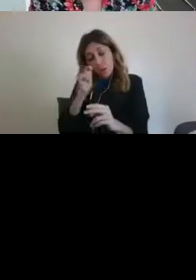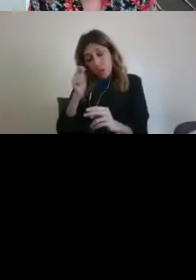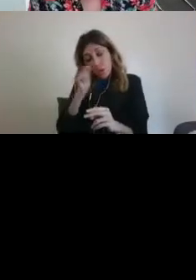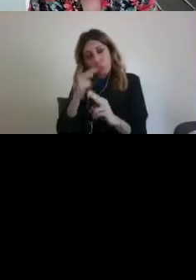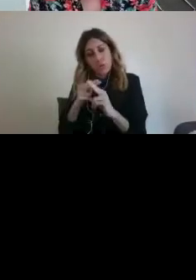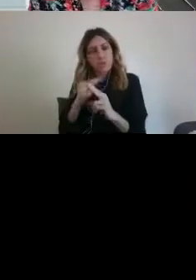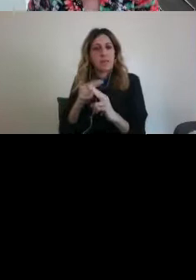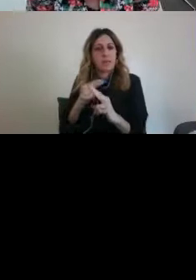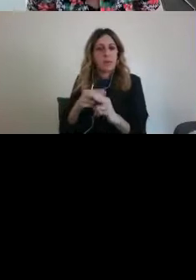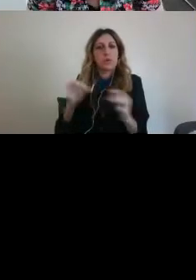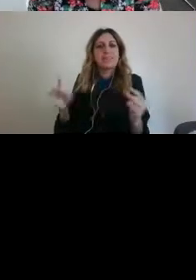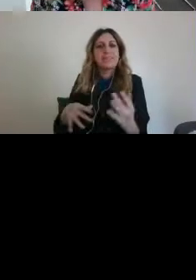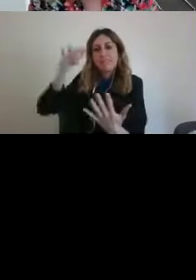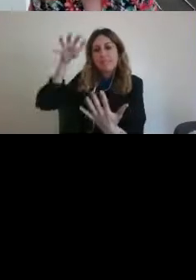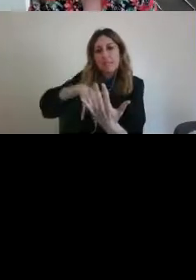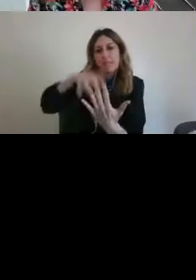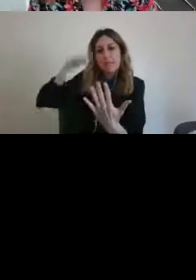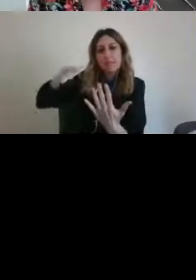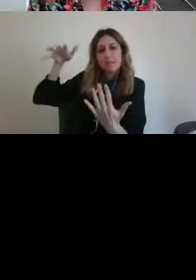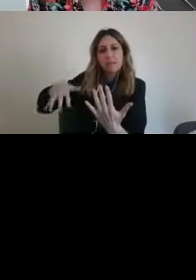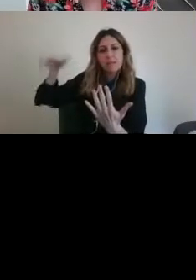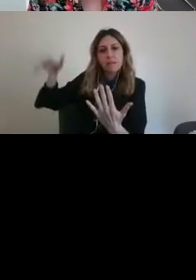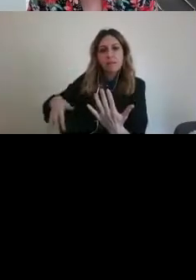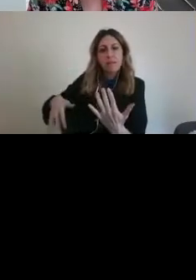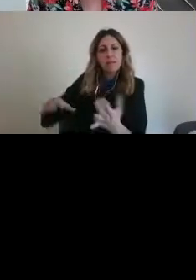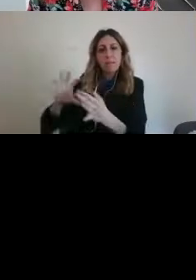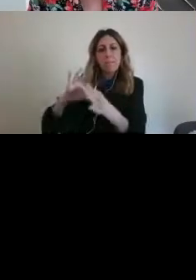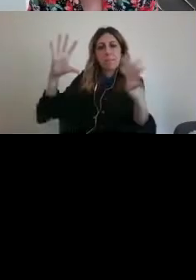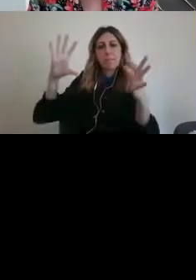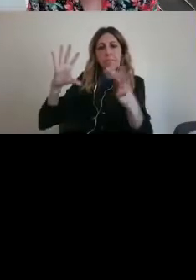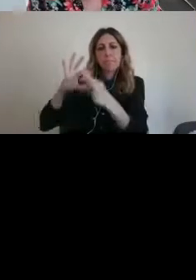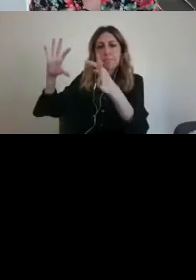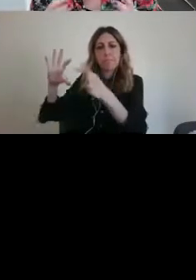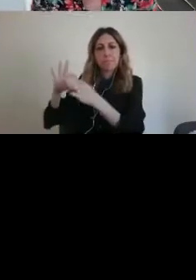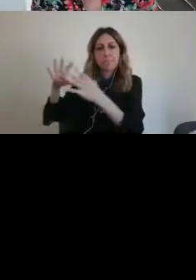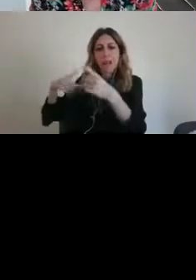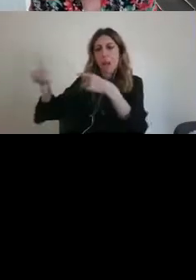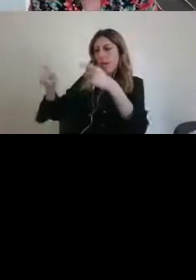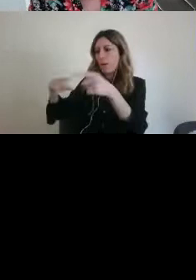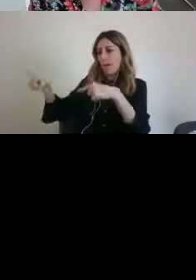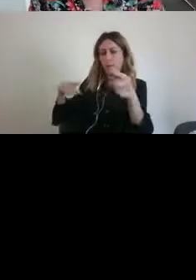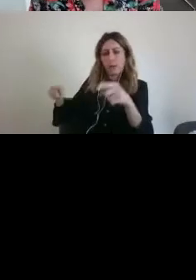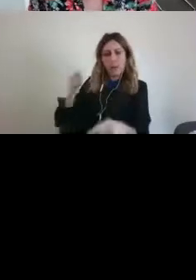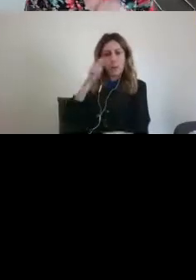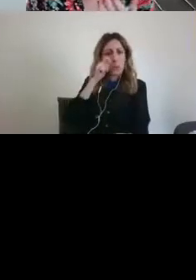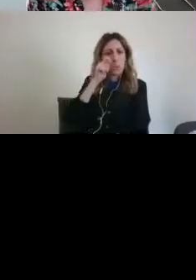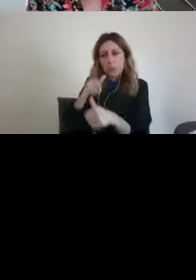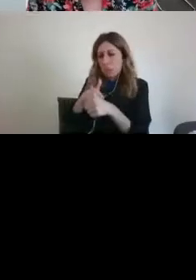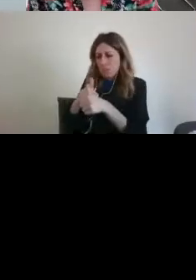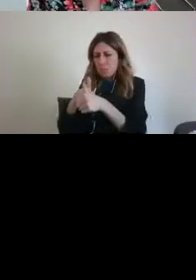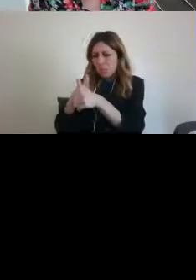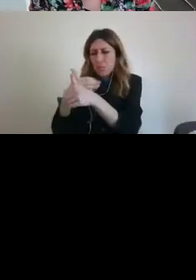links pointing towards them, well, they won't seem that important in the eyes of Google. So following links